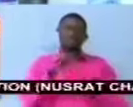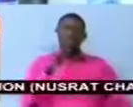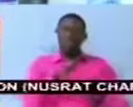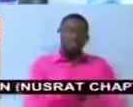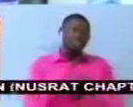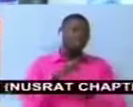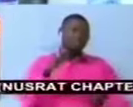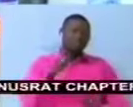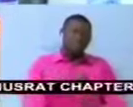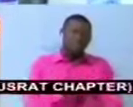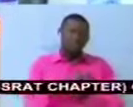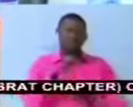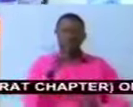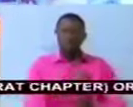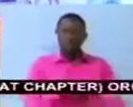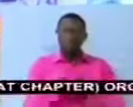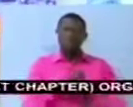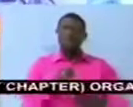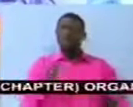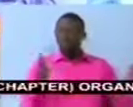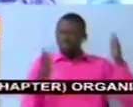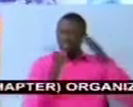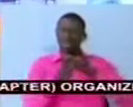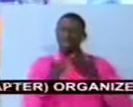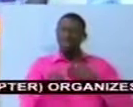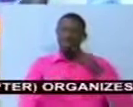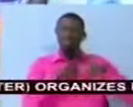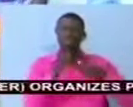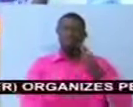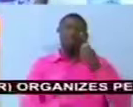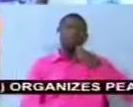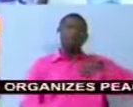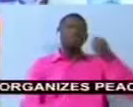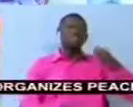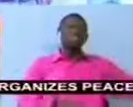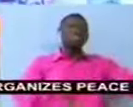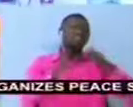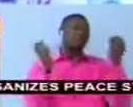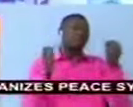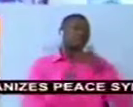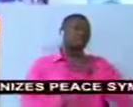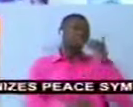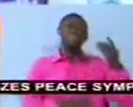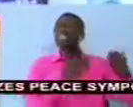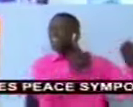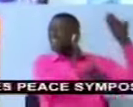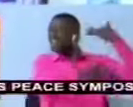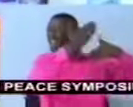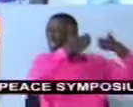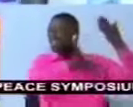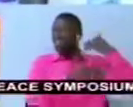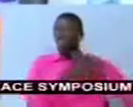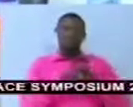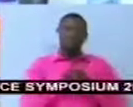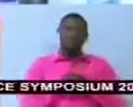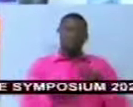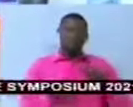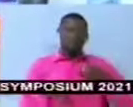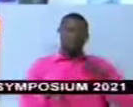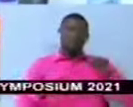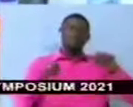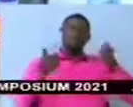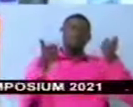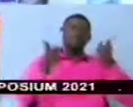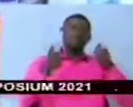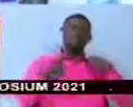Di dencha bi am 100 plus. Until I have 100,000 plus. Long time ago. Man tam ma commencé di dem ci oxygène di jënday